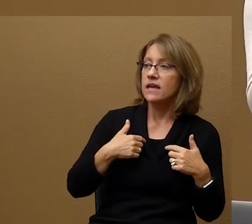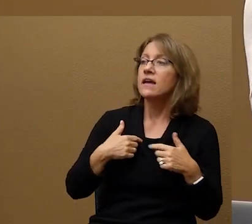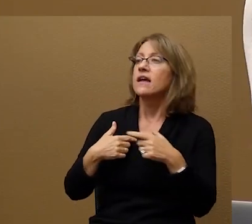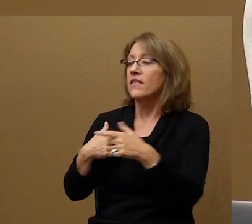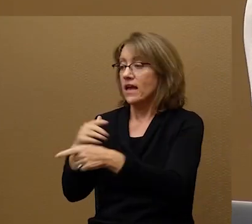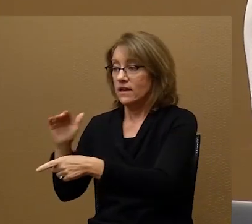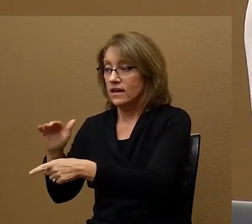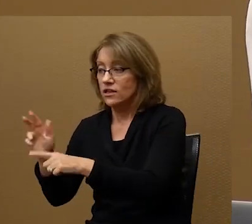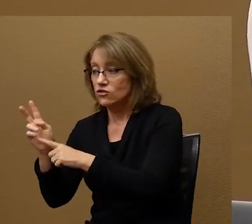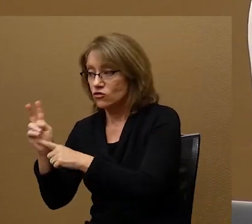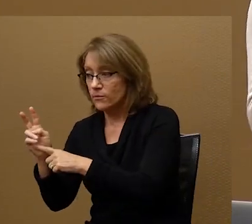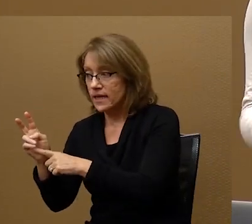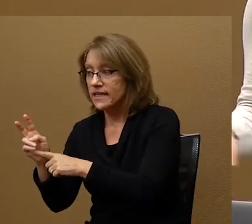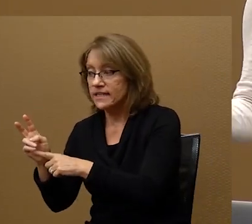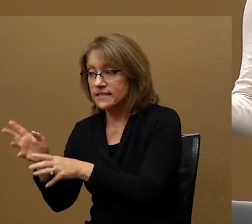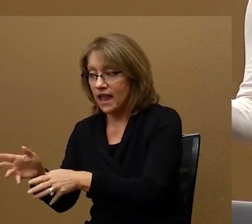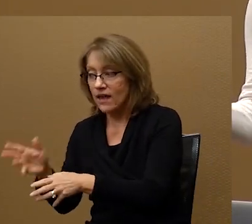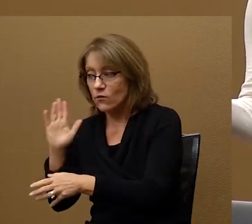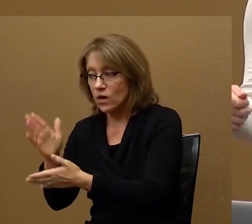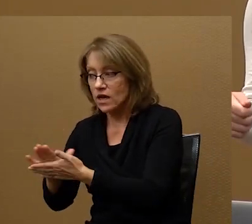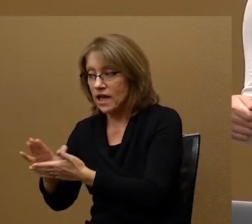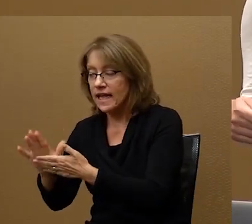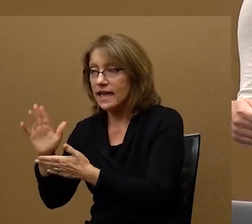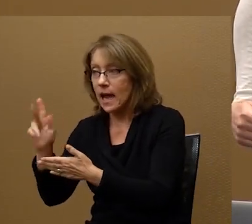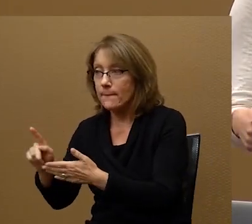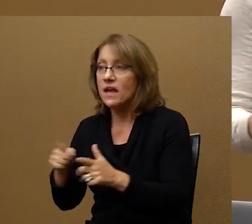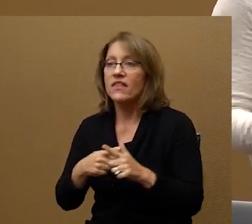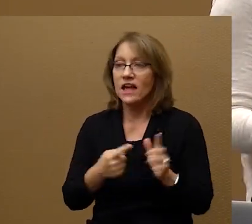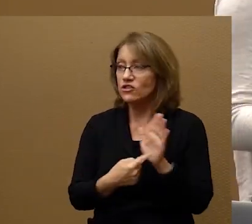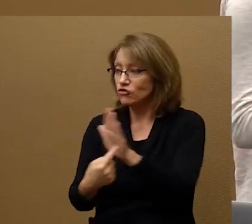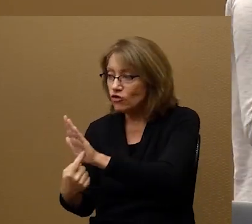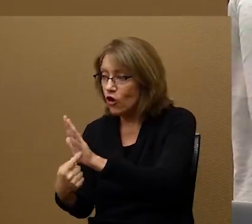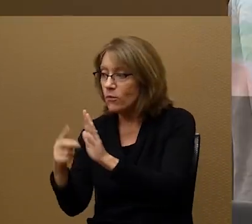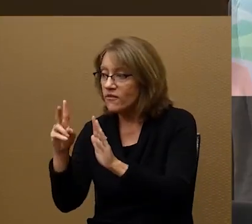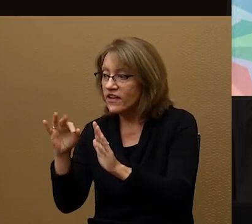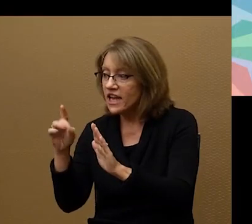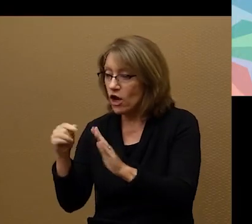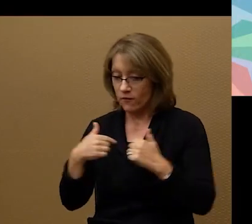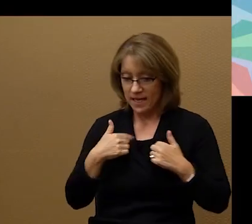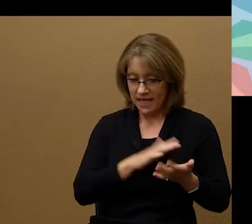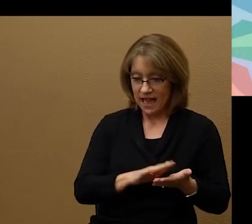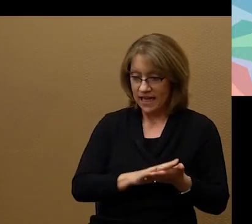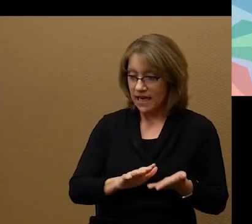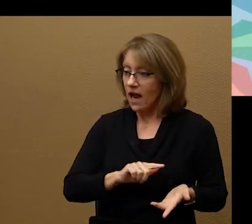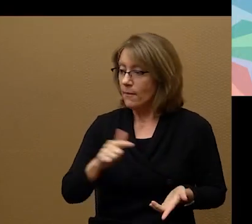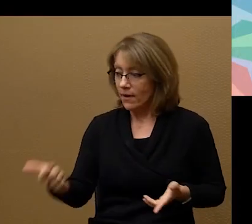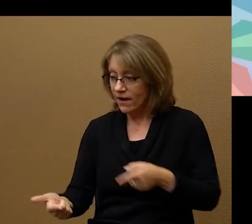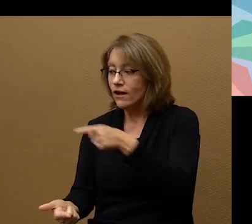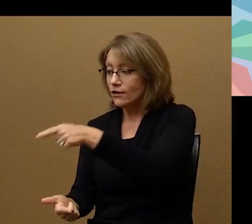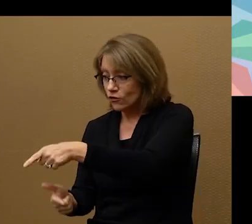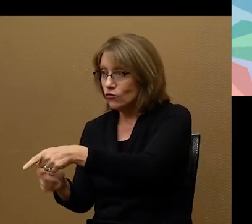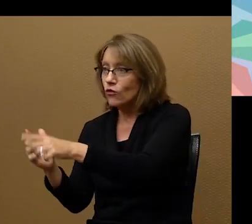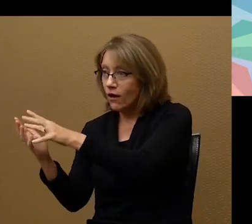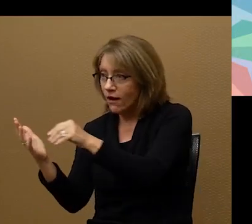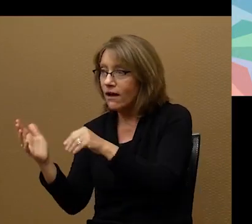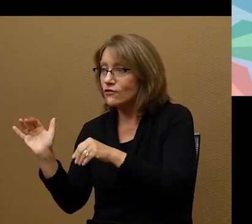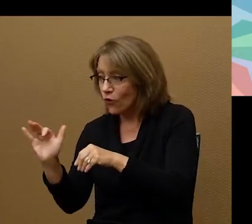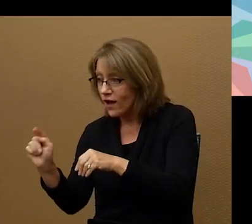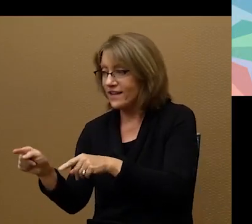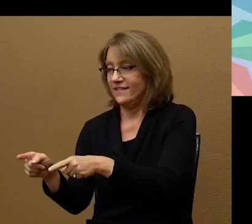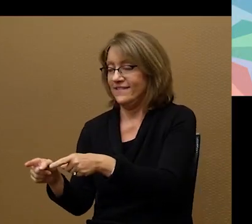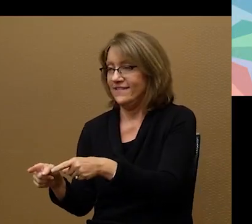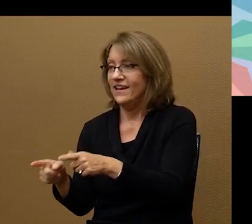clean up. We show them the video, and then they can clean up the toys. Then there's the video self-modeling